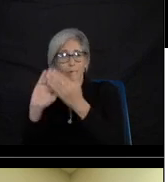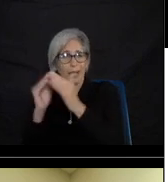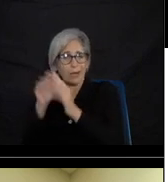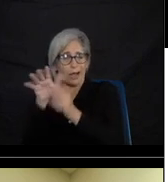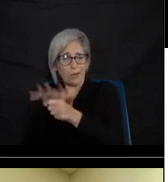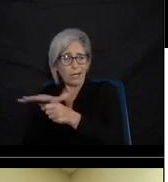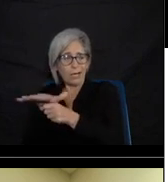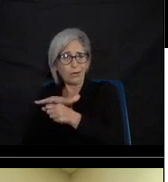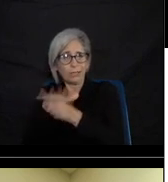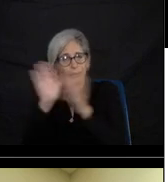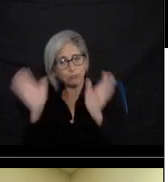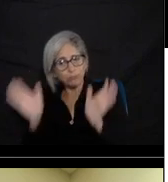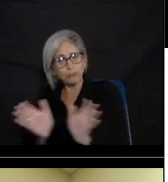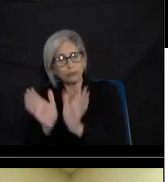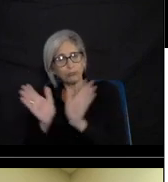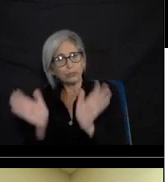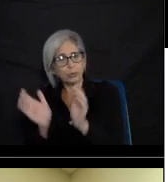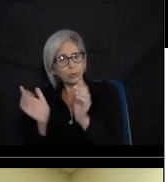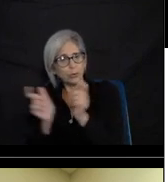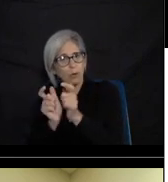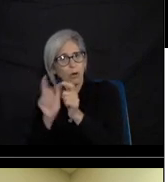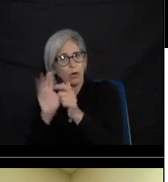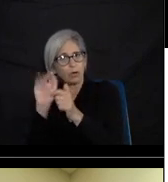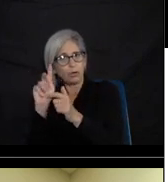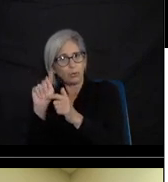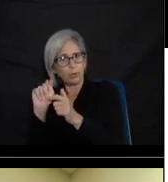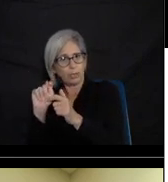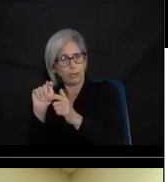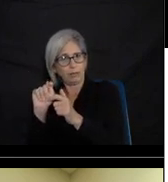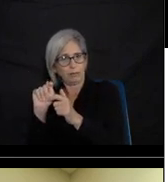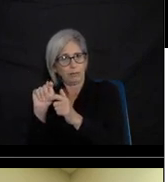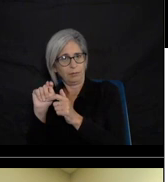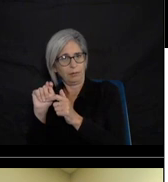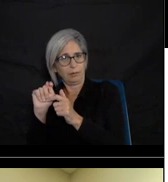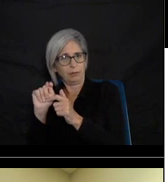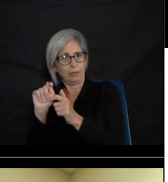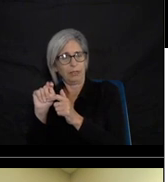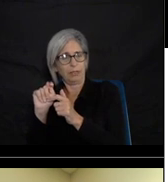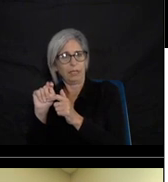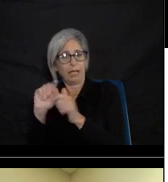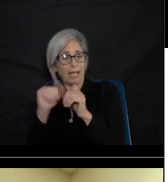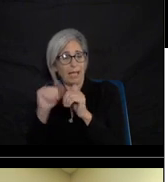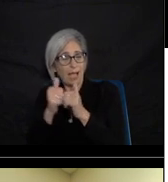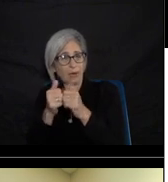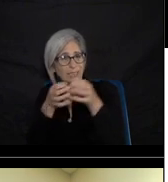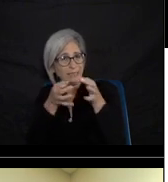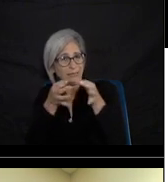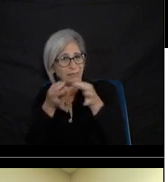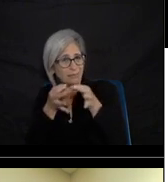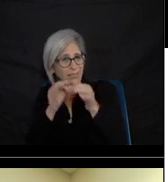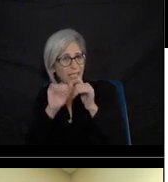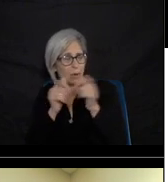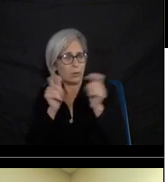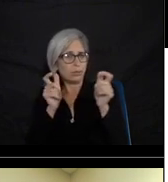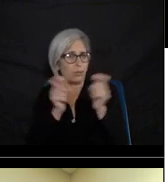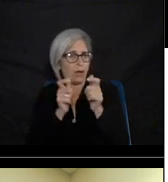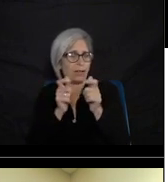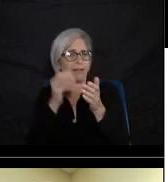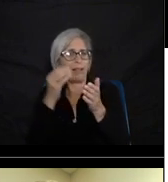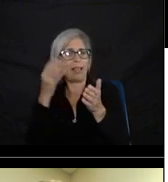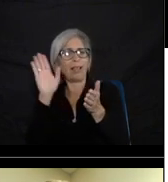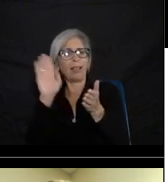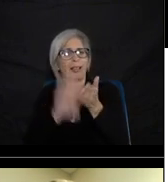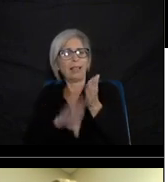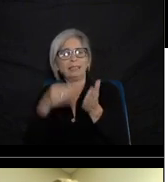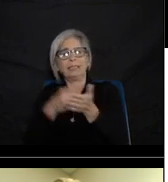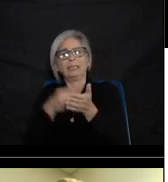areas to encourage smaller units to be built, which by definition, they're smaller, they're going to be less expensive